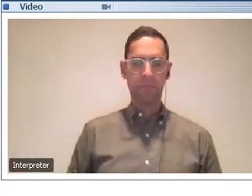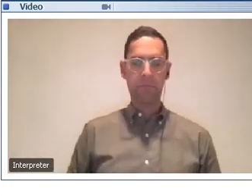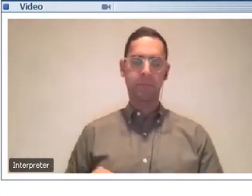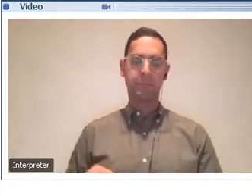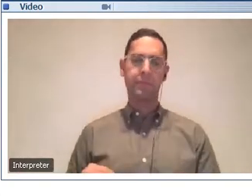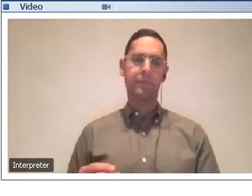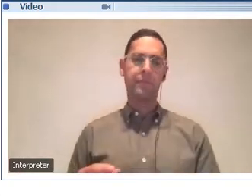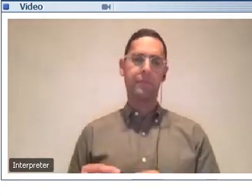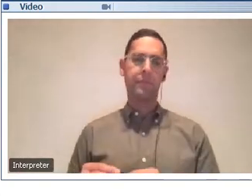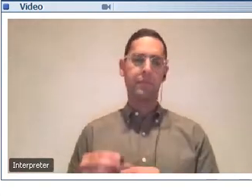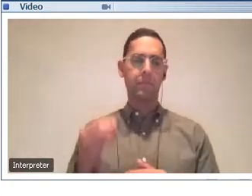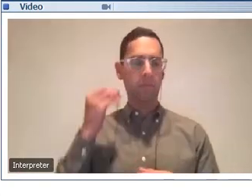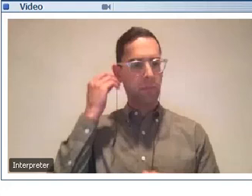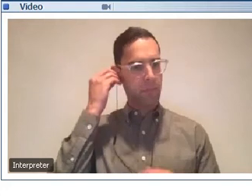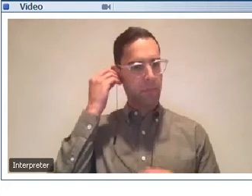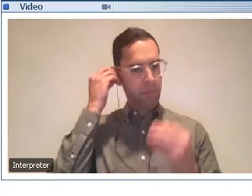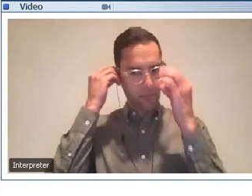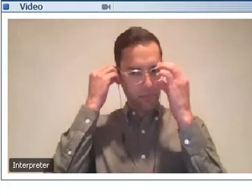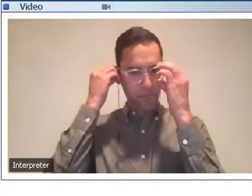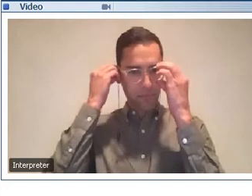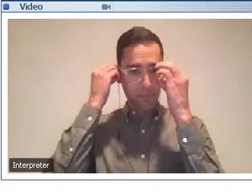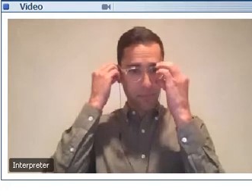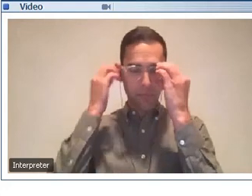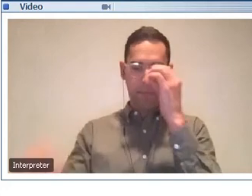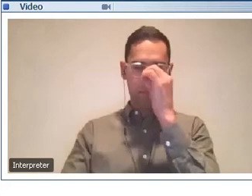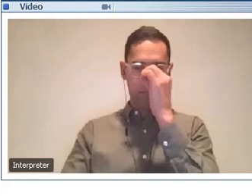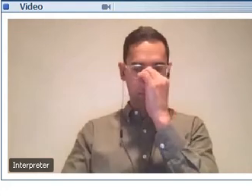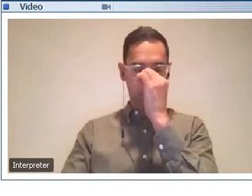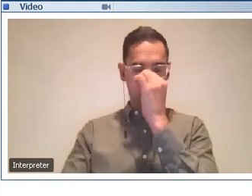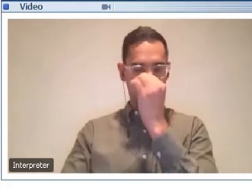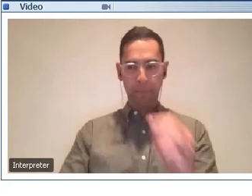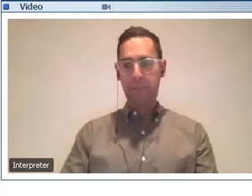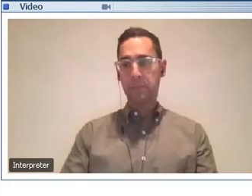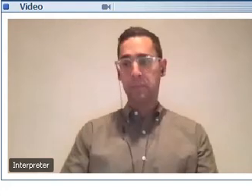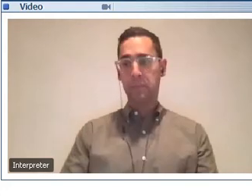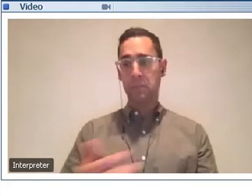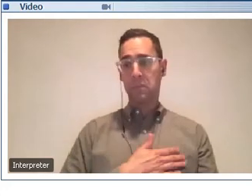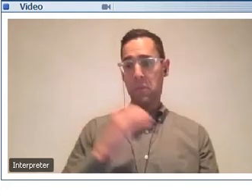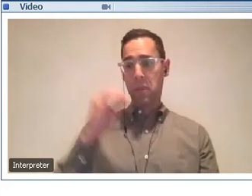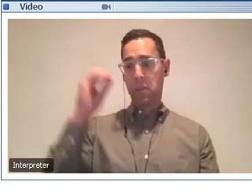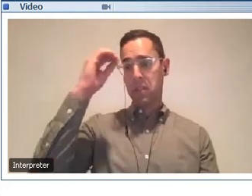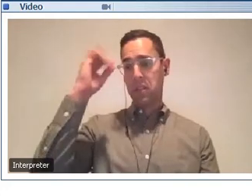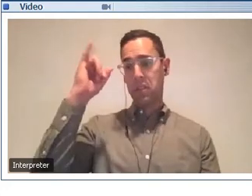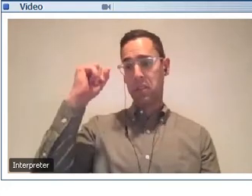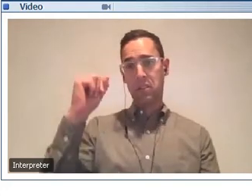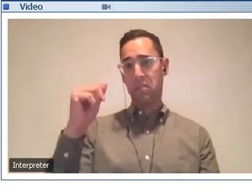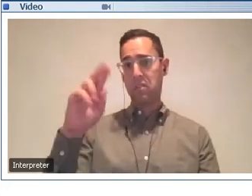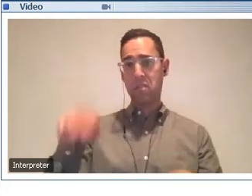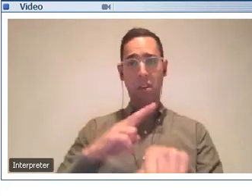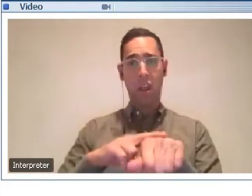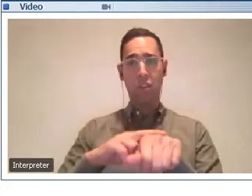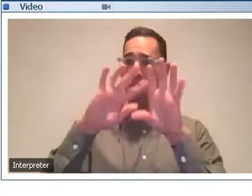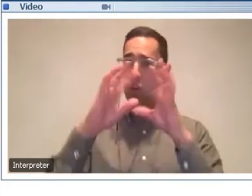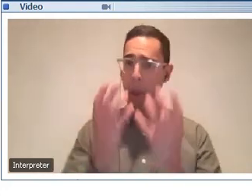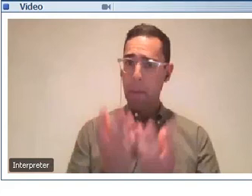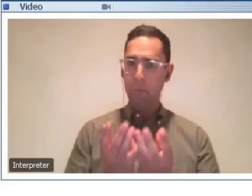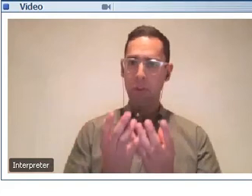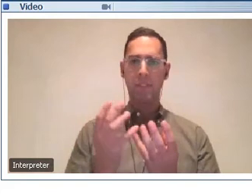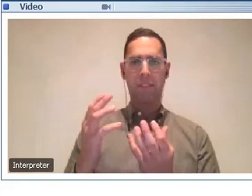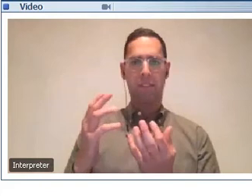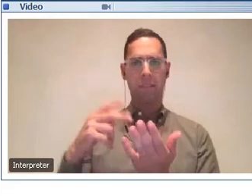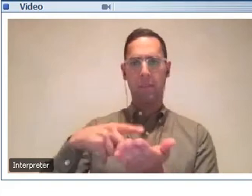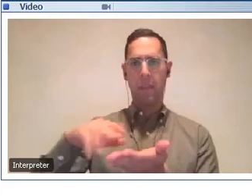a national comprehensive paid leave program is the answer, right? That it's available to all workers, and employers will help